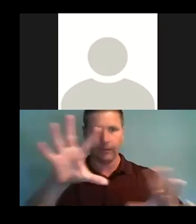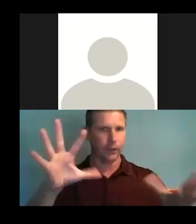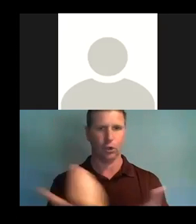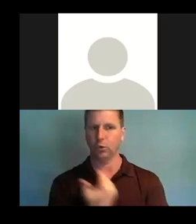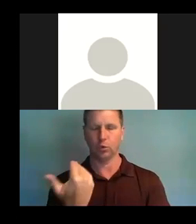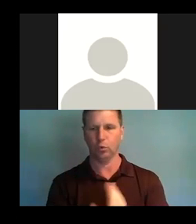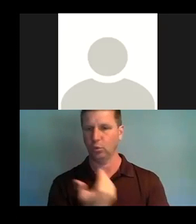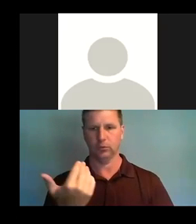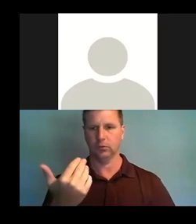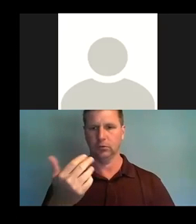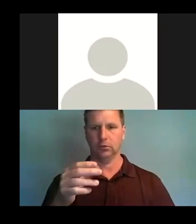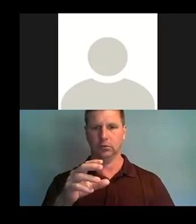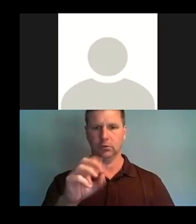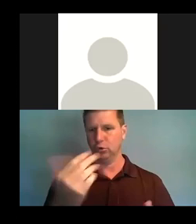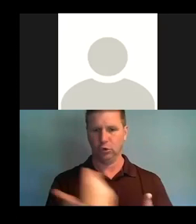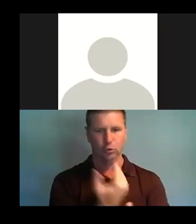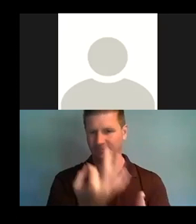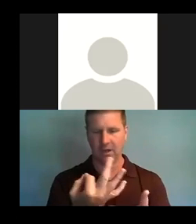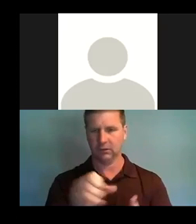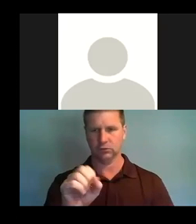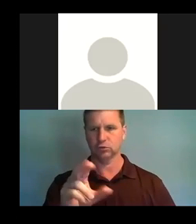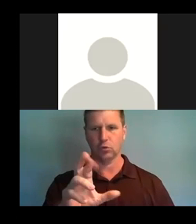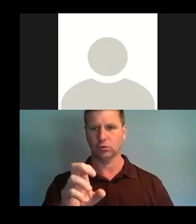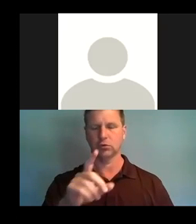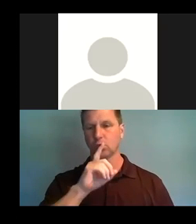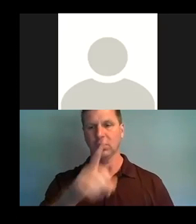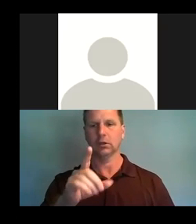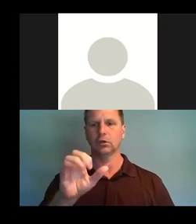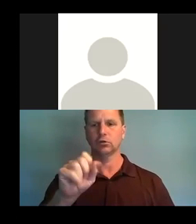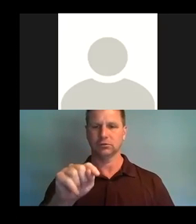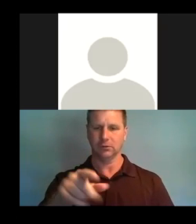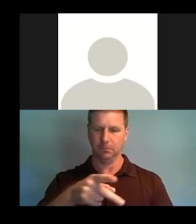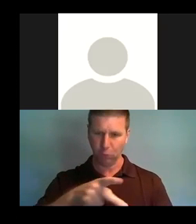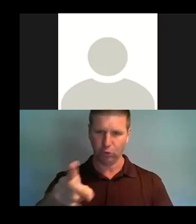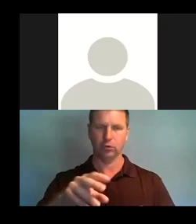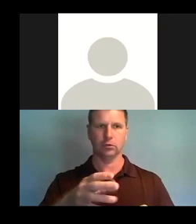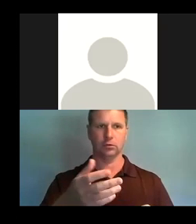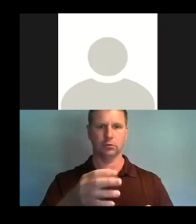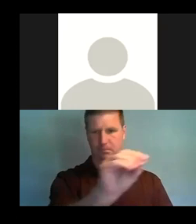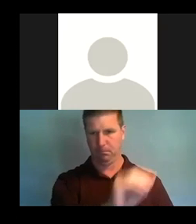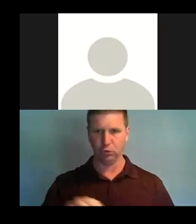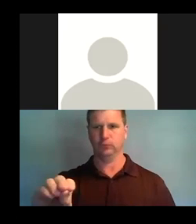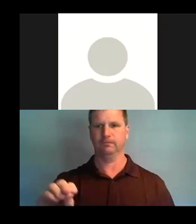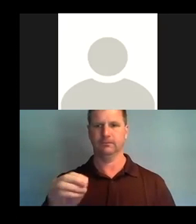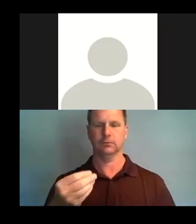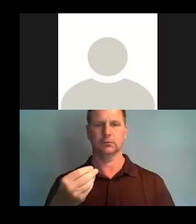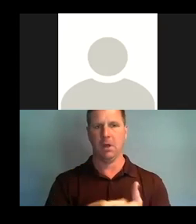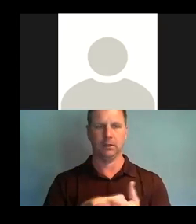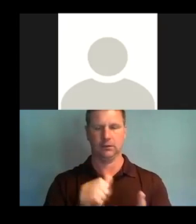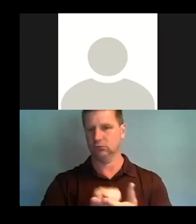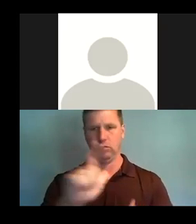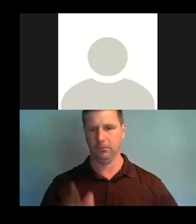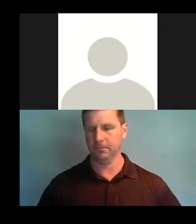There's nothing new or new funding source here. It's really just a pure movement of dollars.